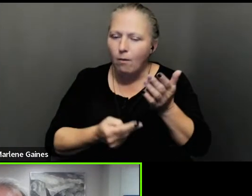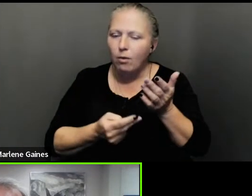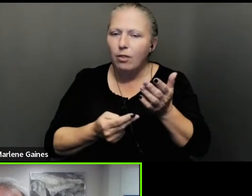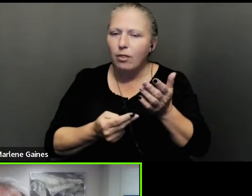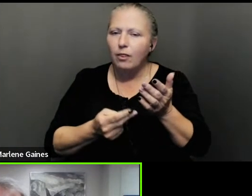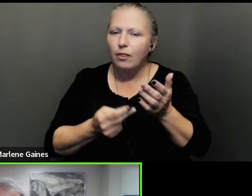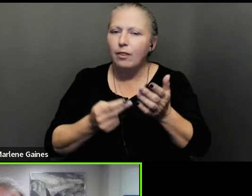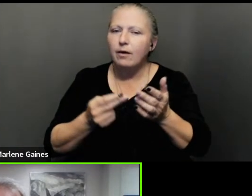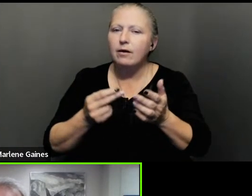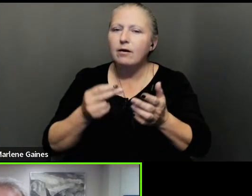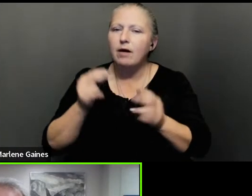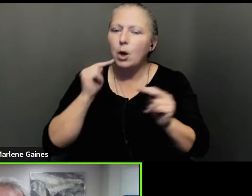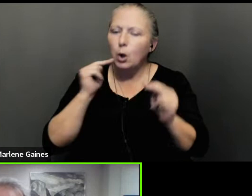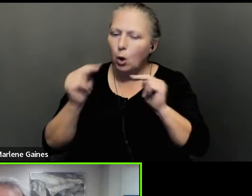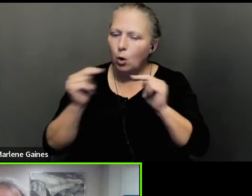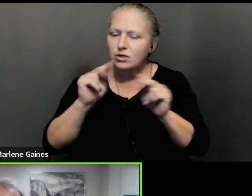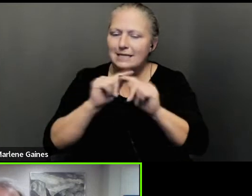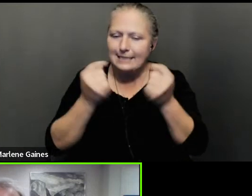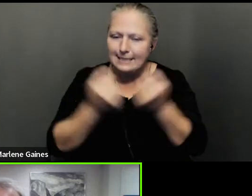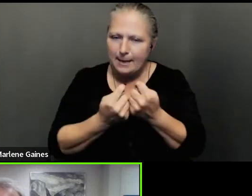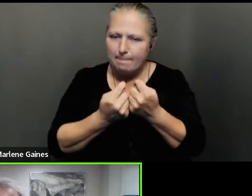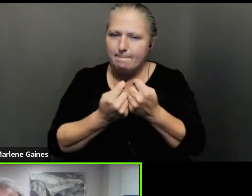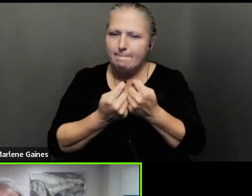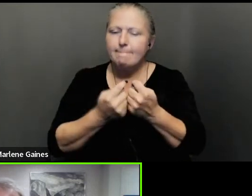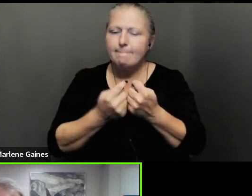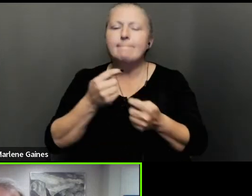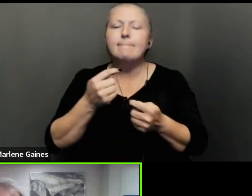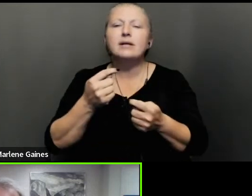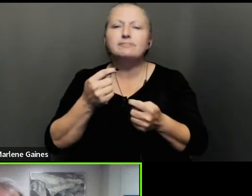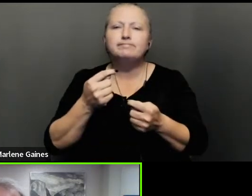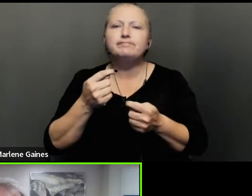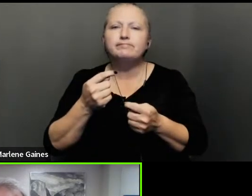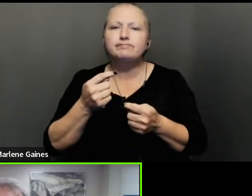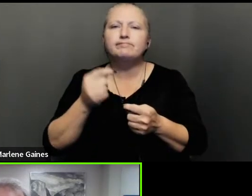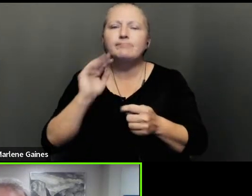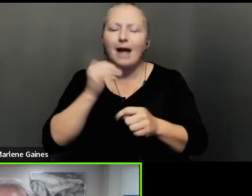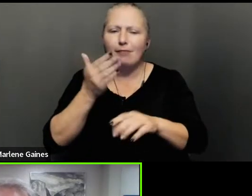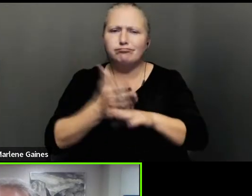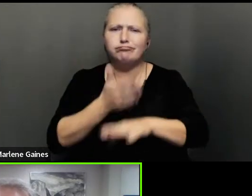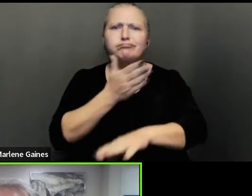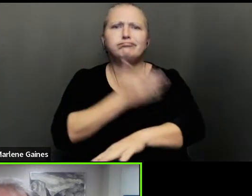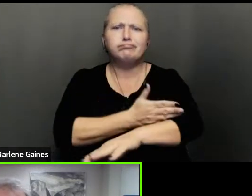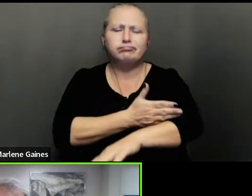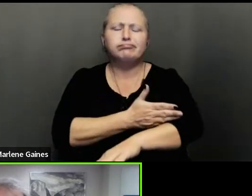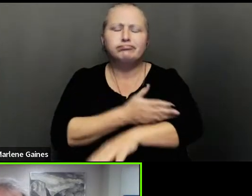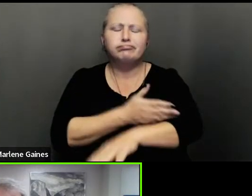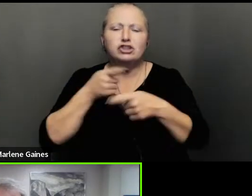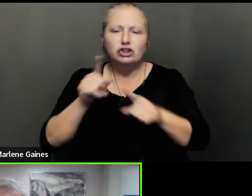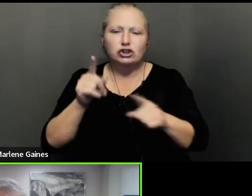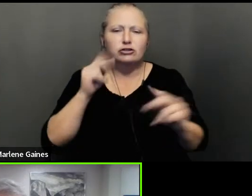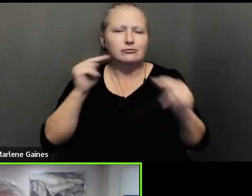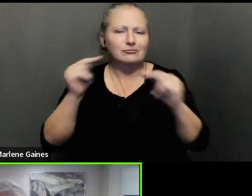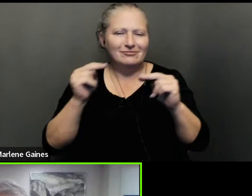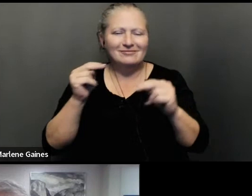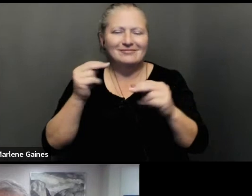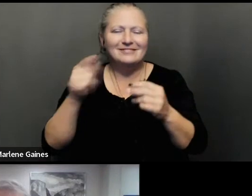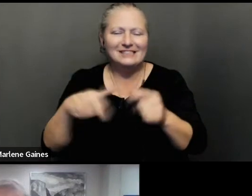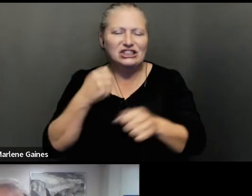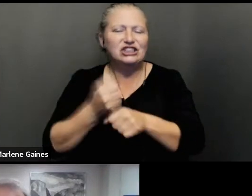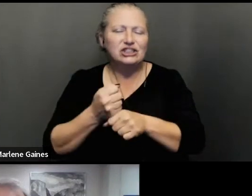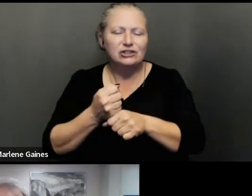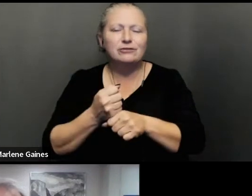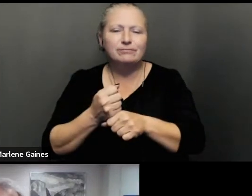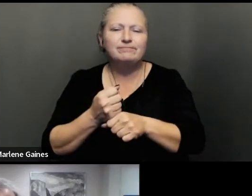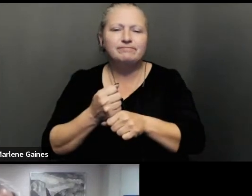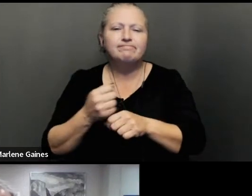both negotiation teams for our progress that we've made at the bargaining table this year. I